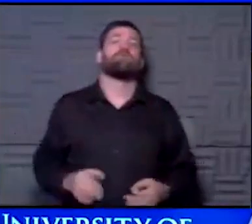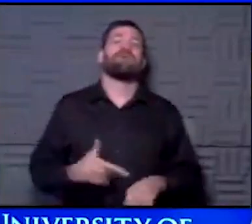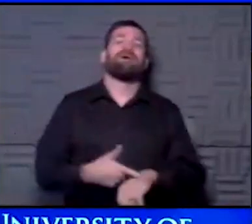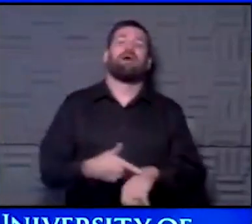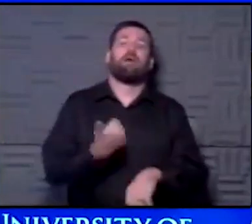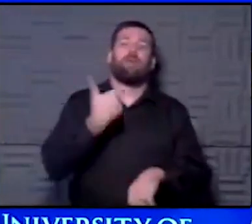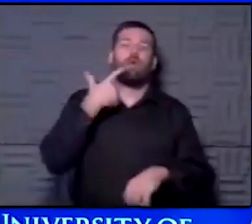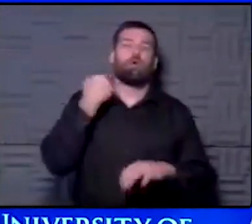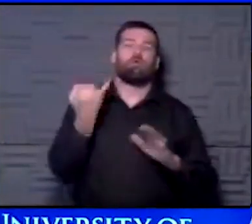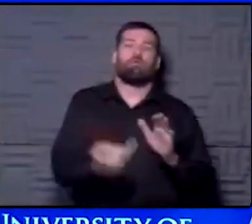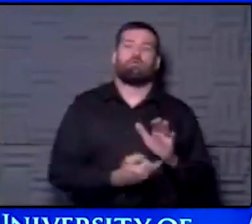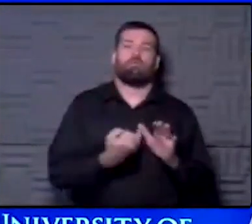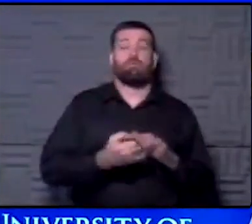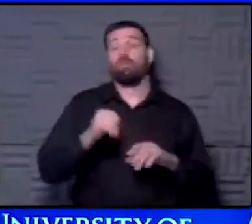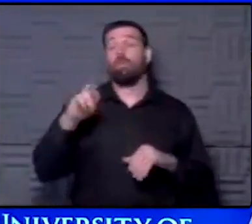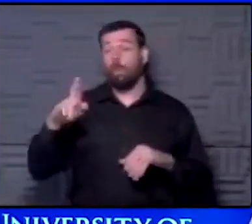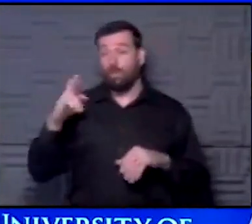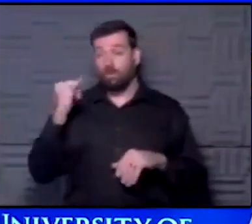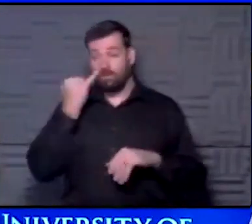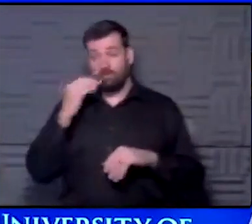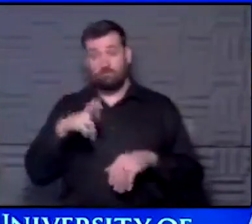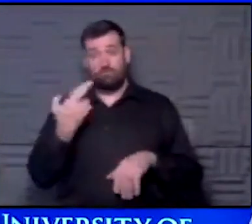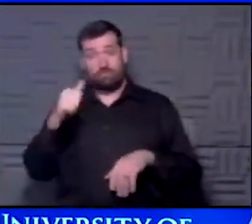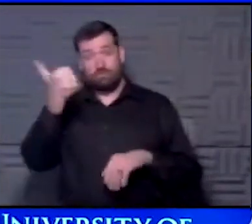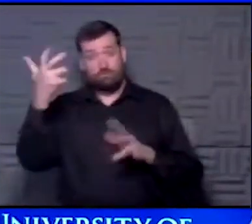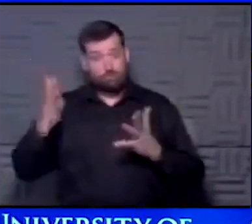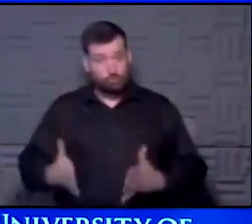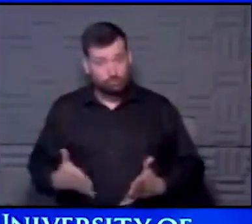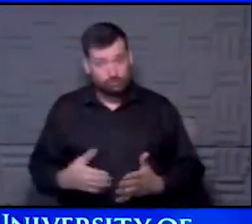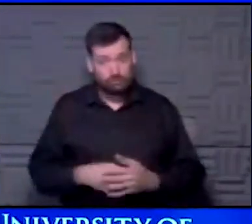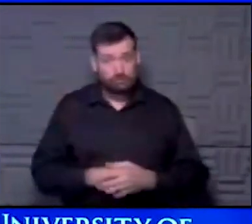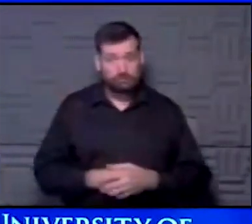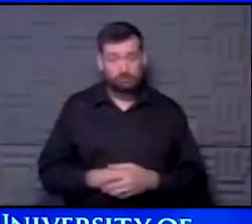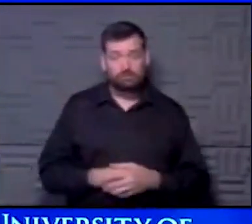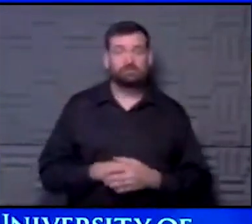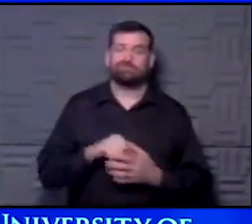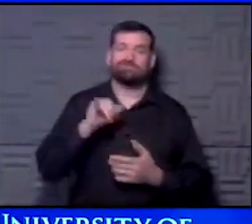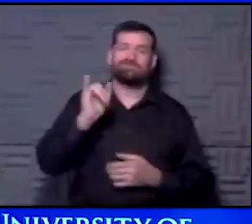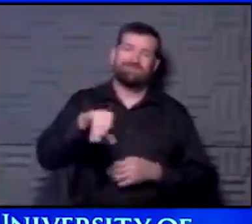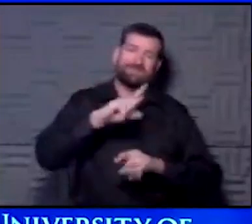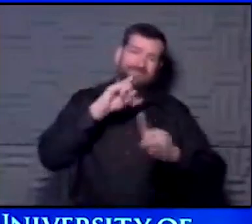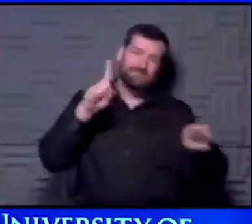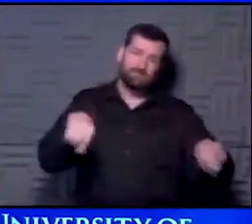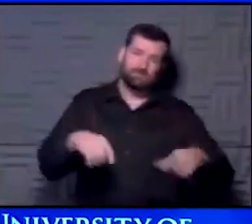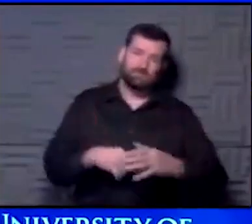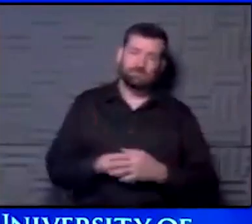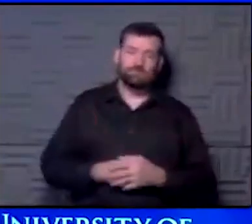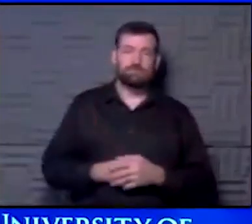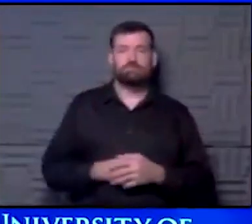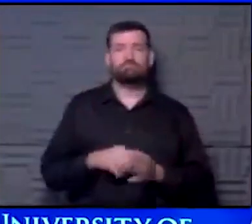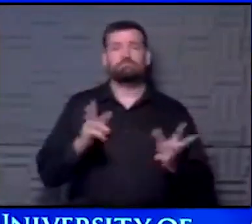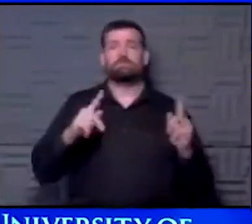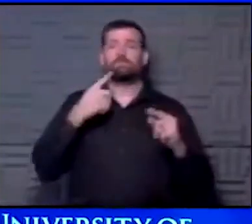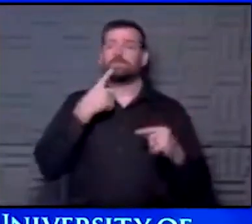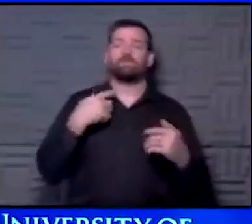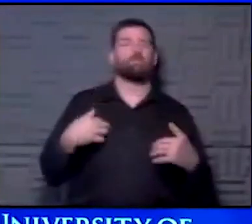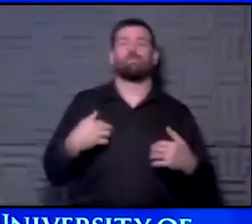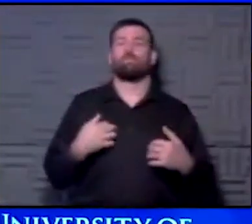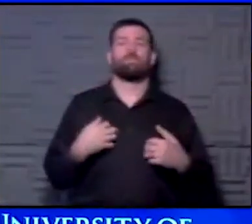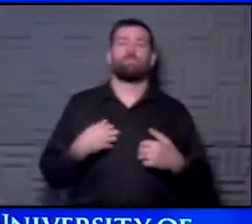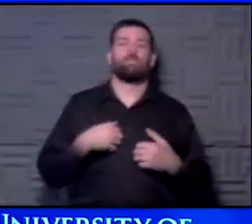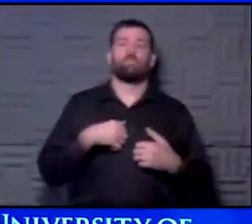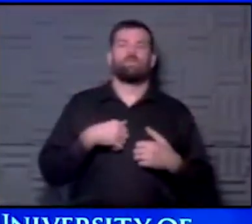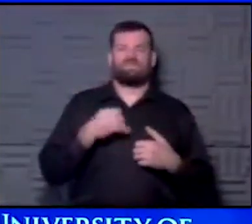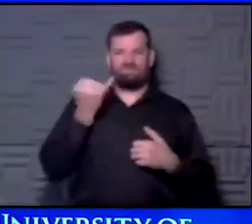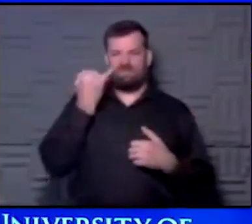to really stay quarantined or not, or if I'm a risk to somebody else. So I think that's the answer. If people say, well, we're not going to test those